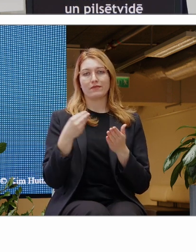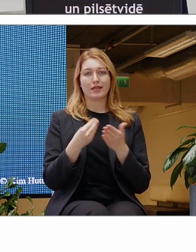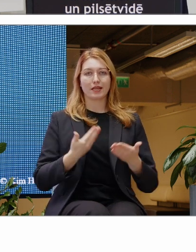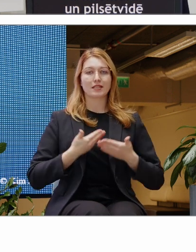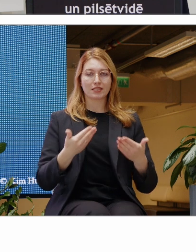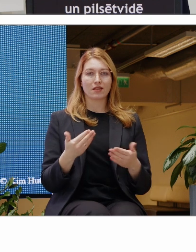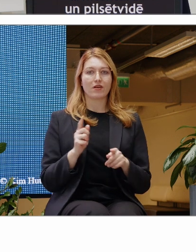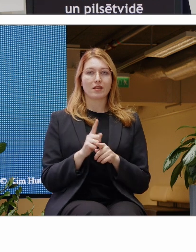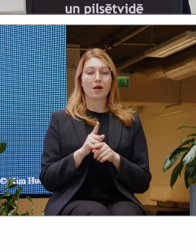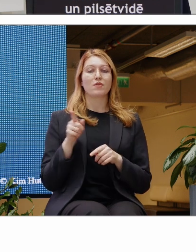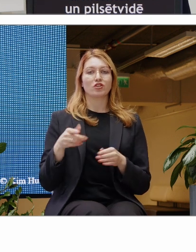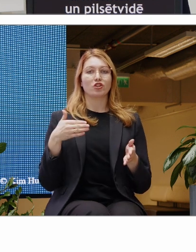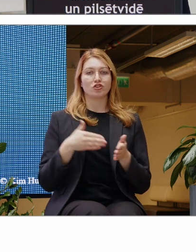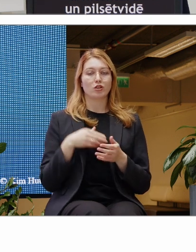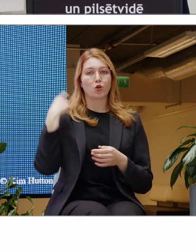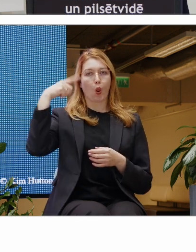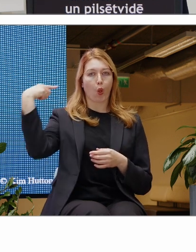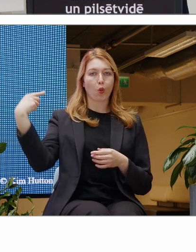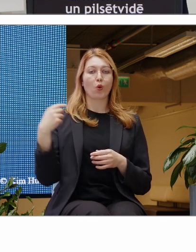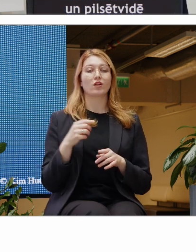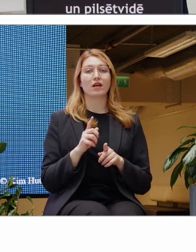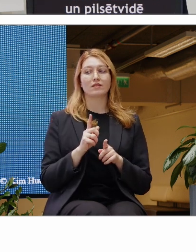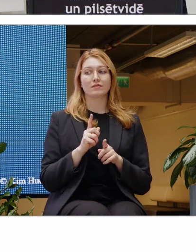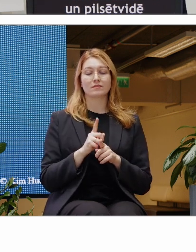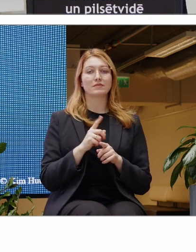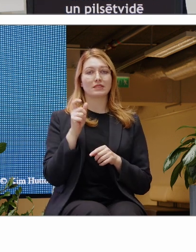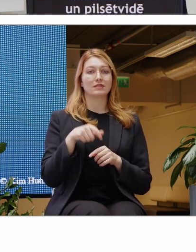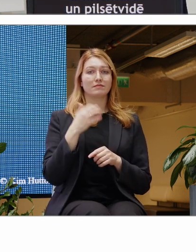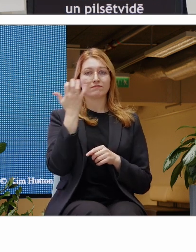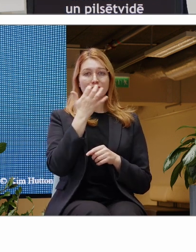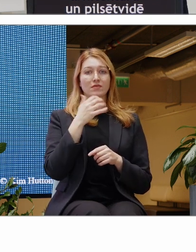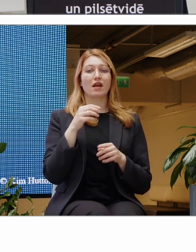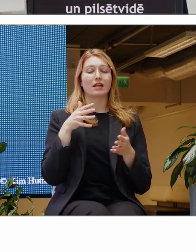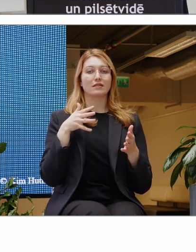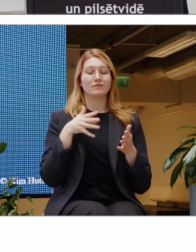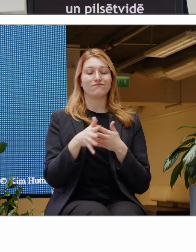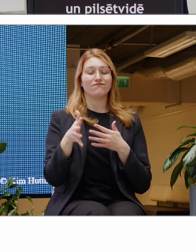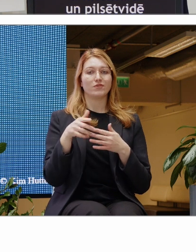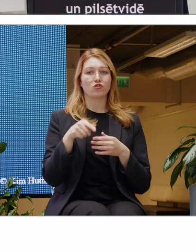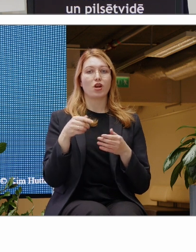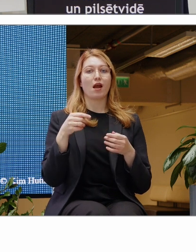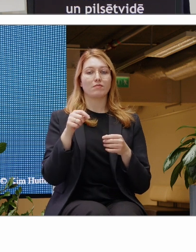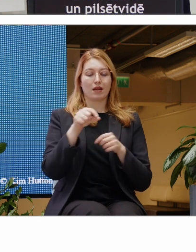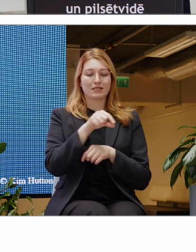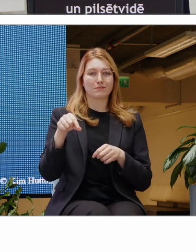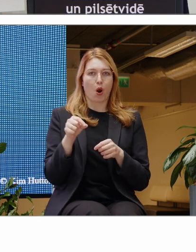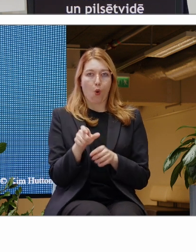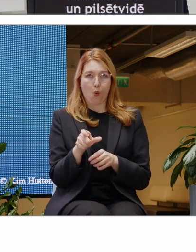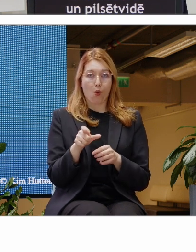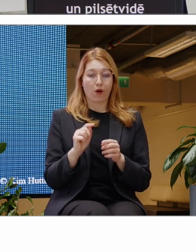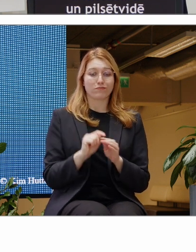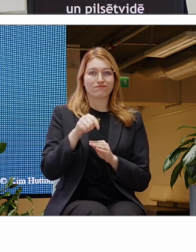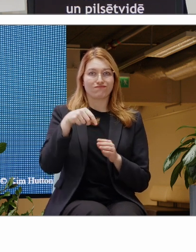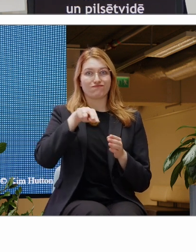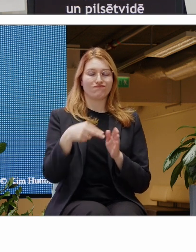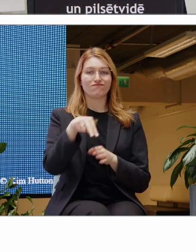in London, only last week, one of our members of parliament with his blind dog fell through the gap. And so because he's a member of parliament, it's made